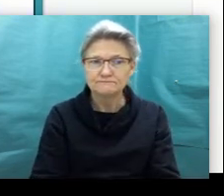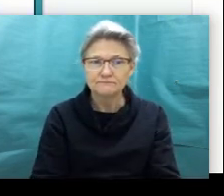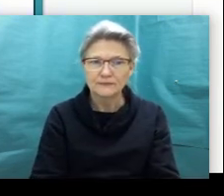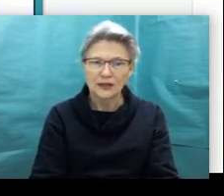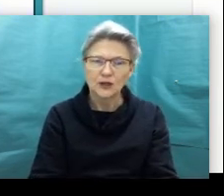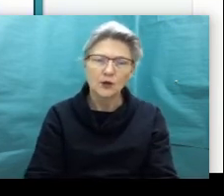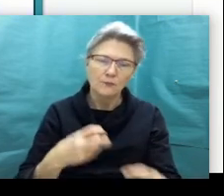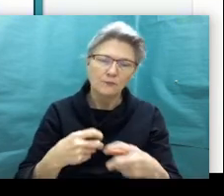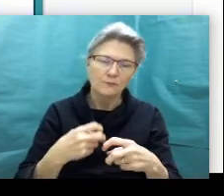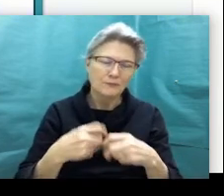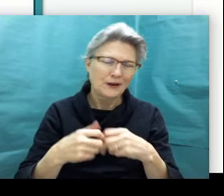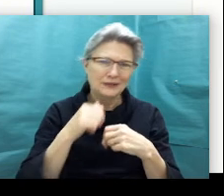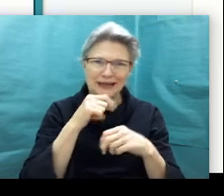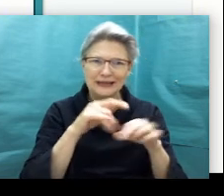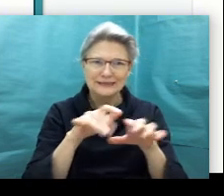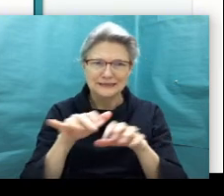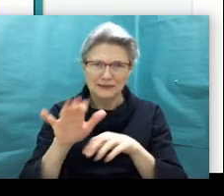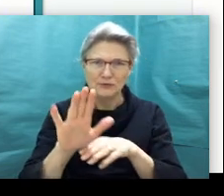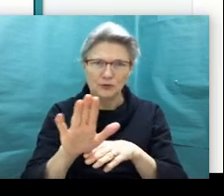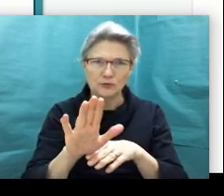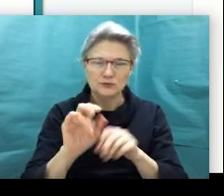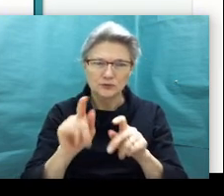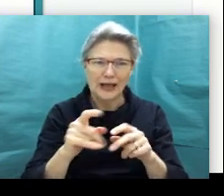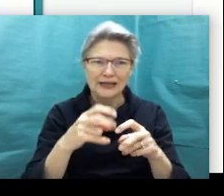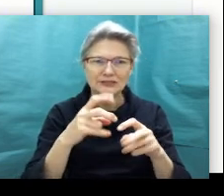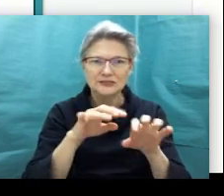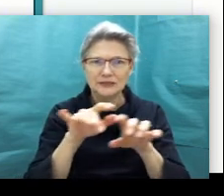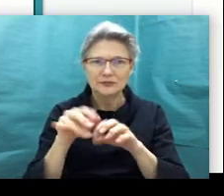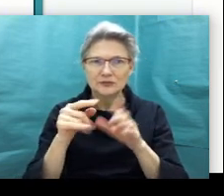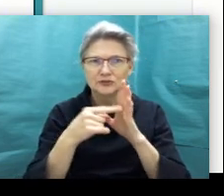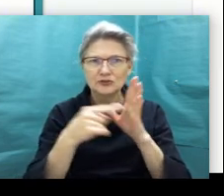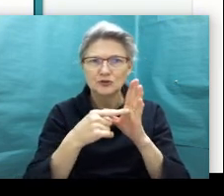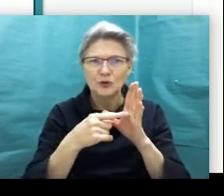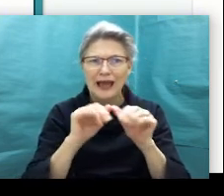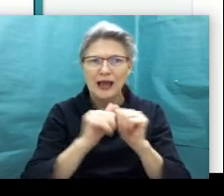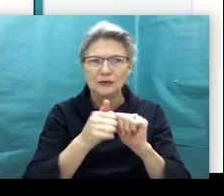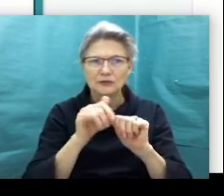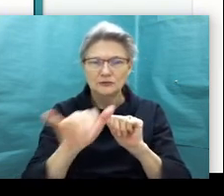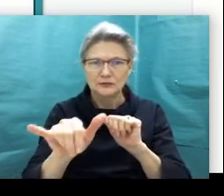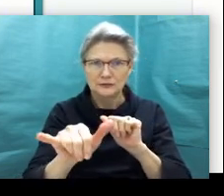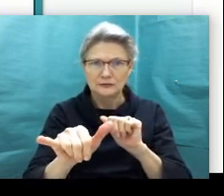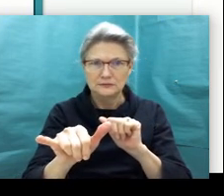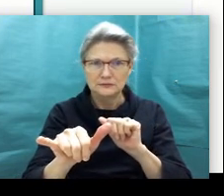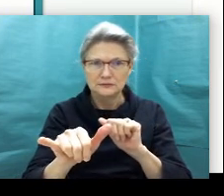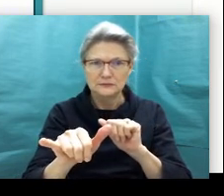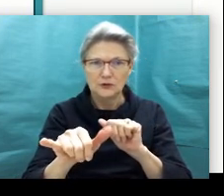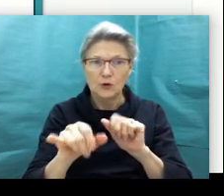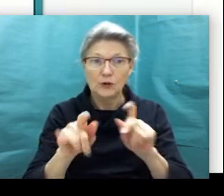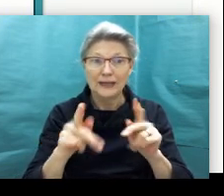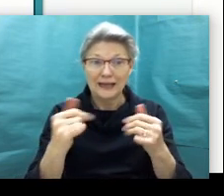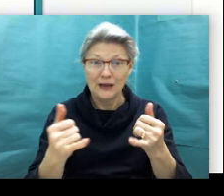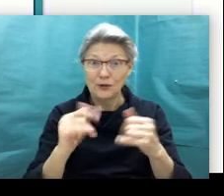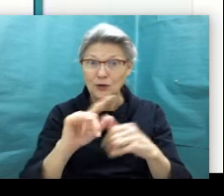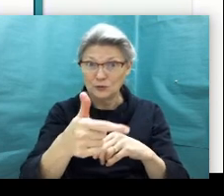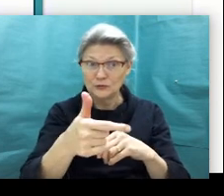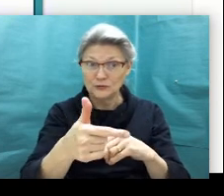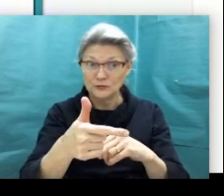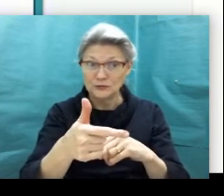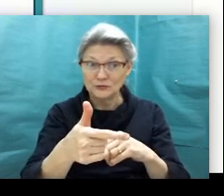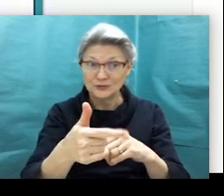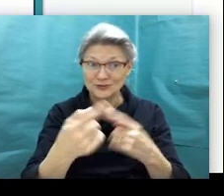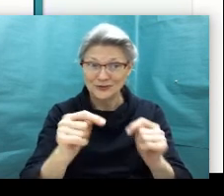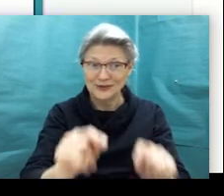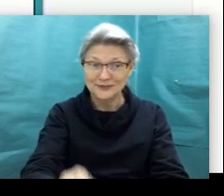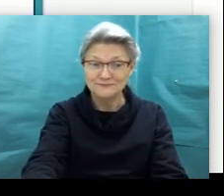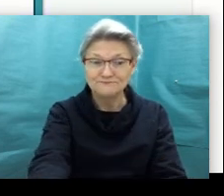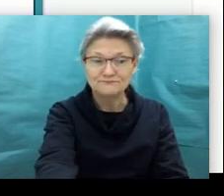are you're probably not going to type yours. I just typed it so that I could show you the format on slides. All right, so now it's your turn to give it a